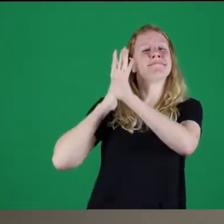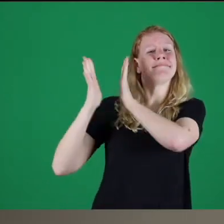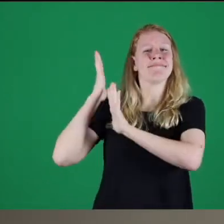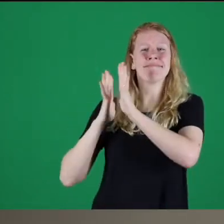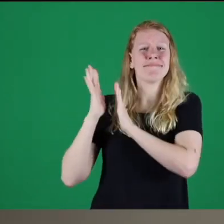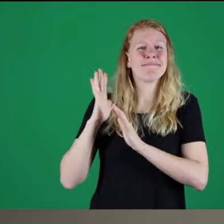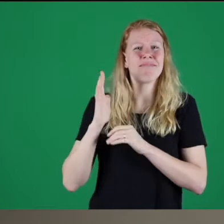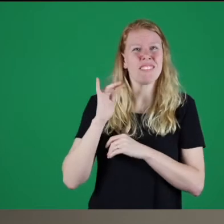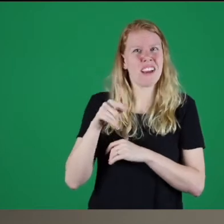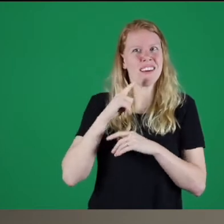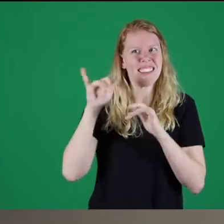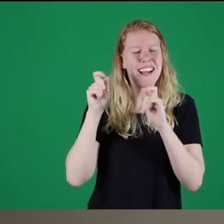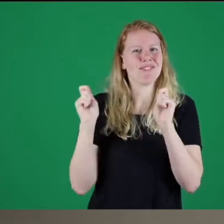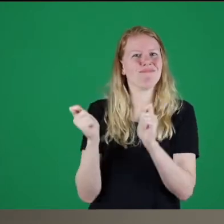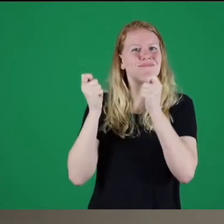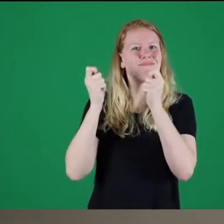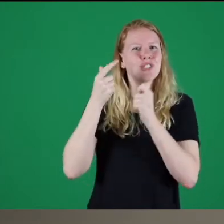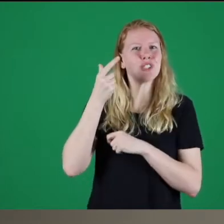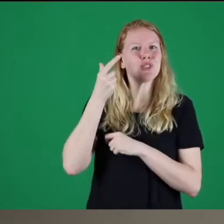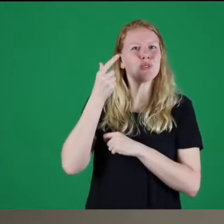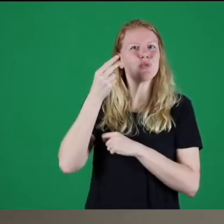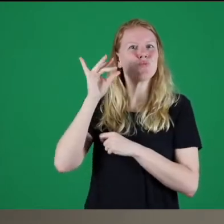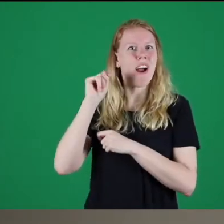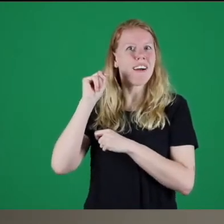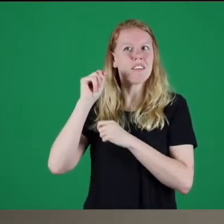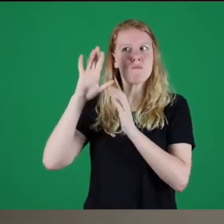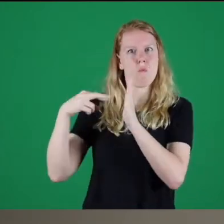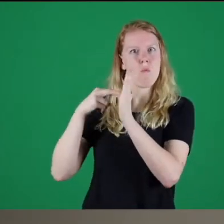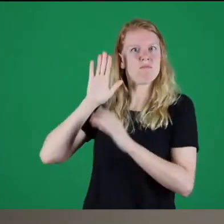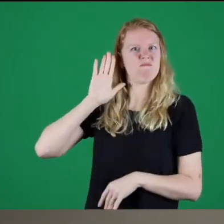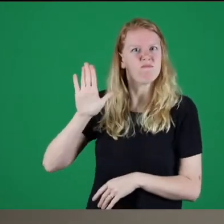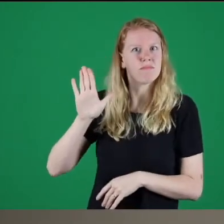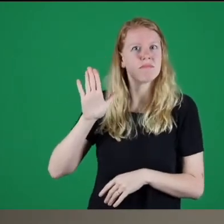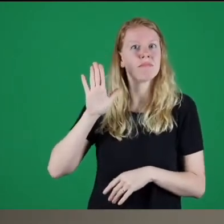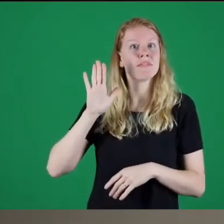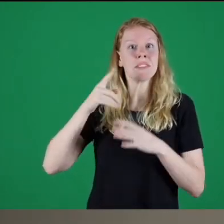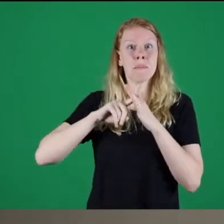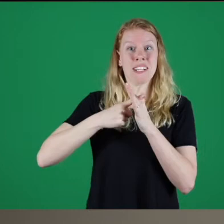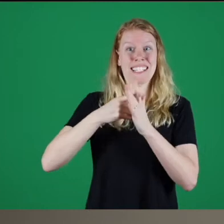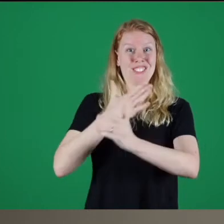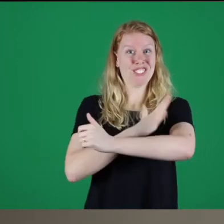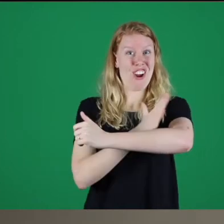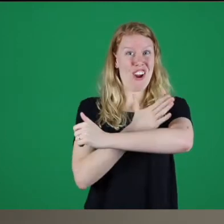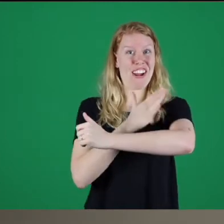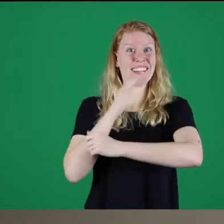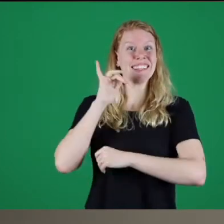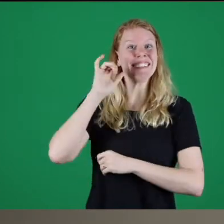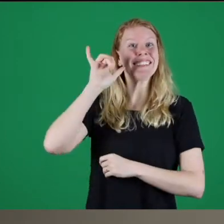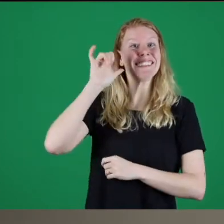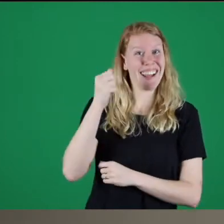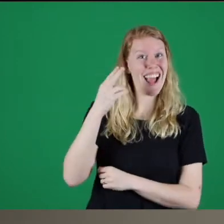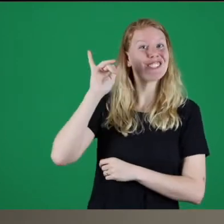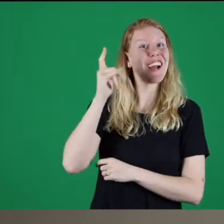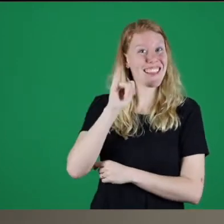it celebrates the role of griots. In fact, the opening of the song is Jalia. That opening of the song is the word